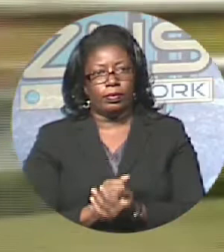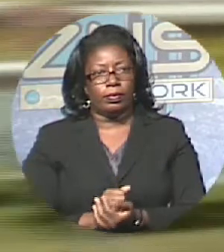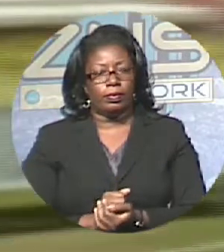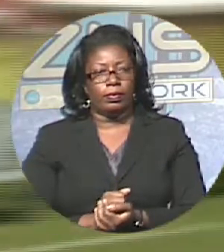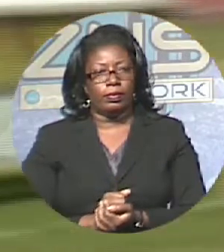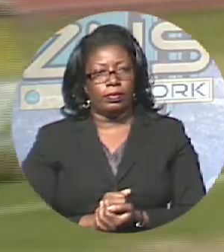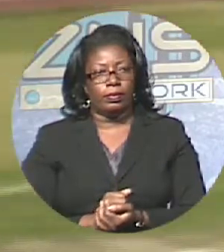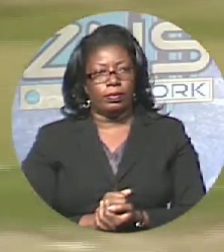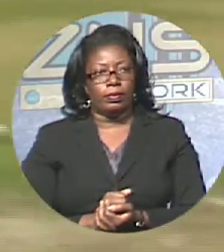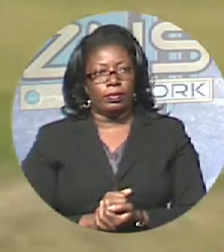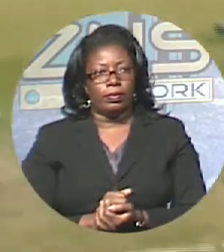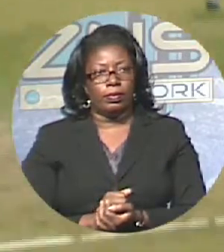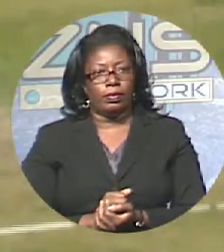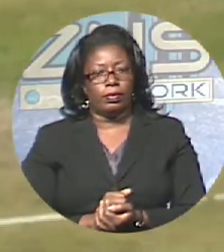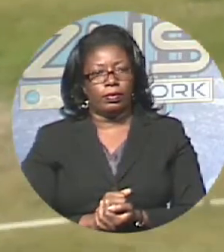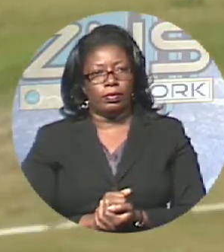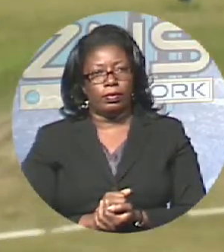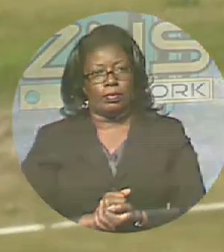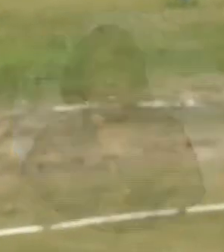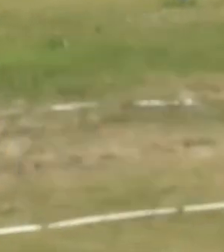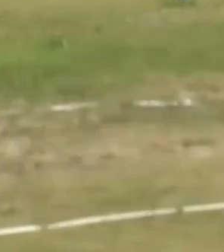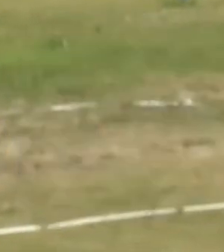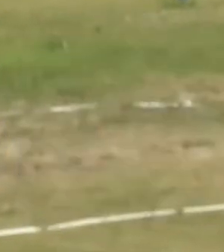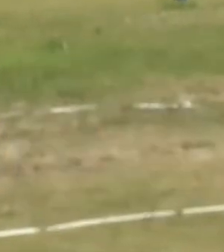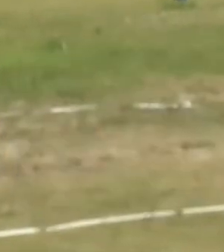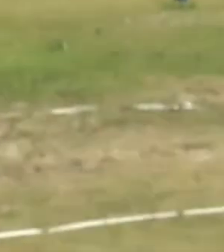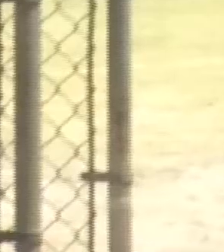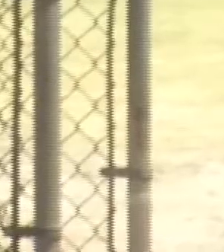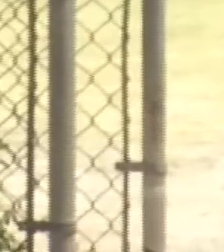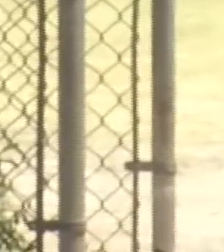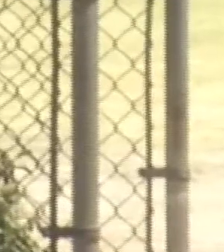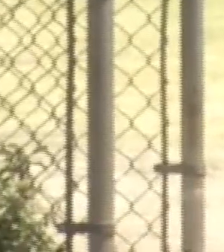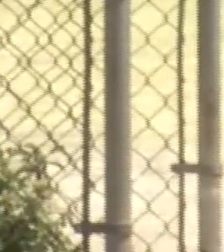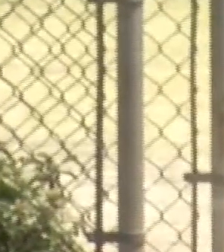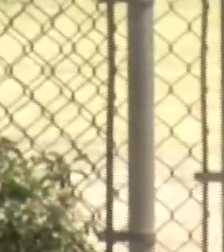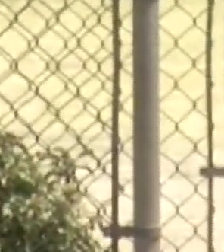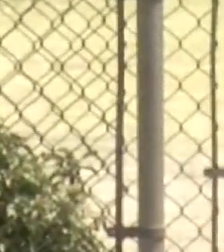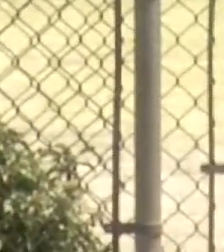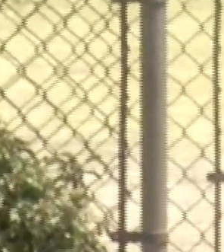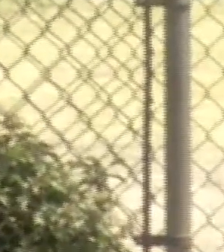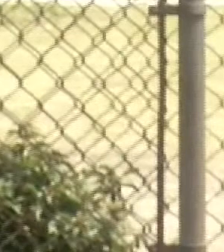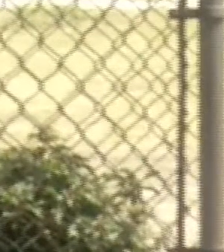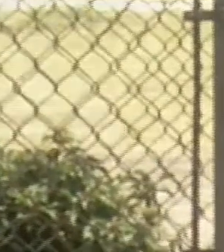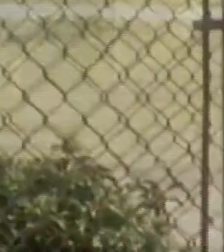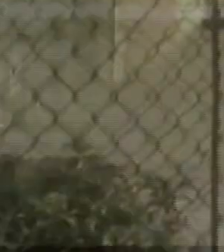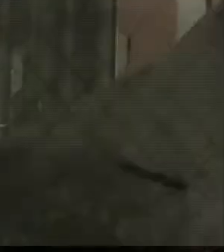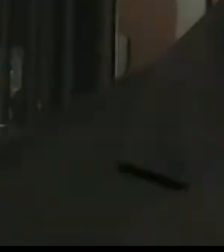Coming up in sports, the Scotiabank High School Track and Field Championships kicking off this morning.